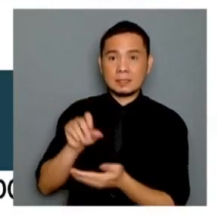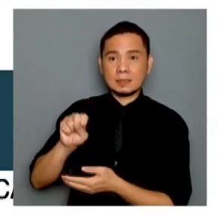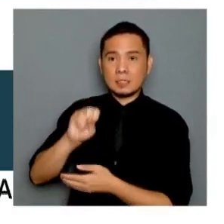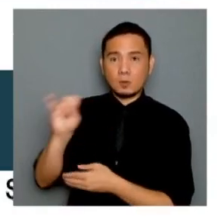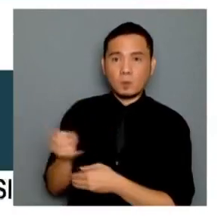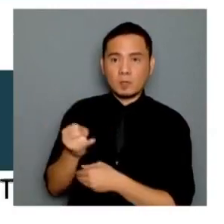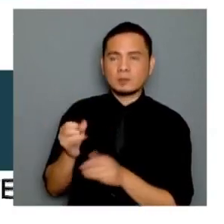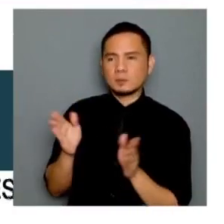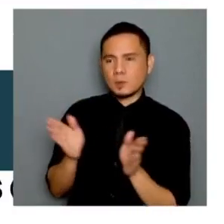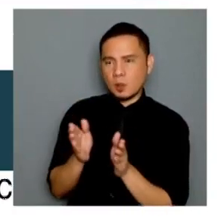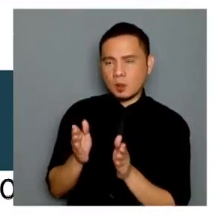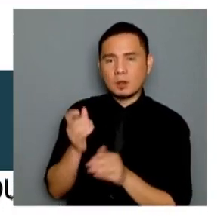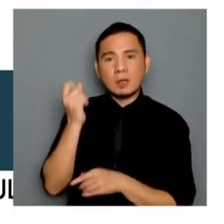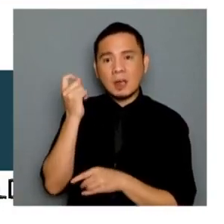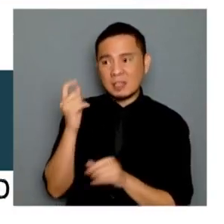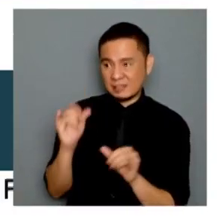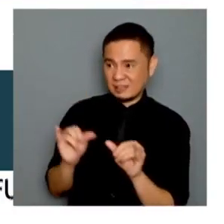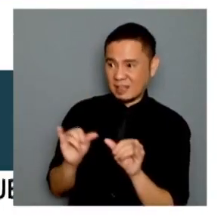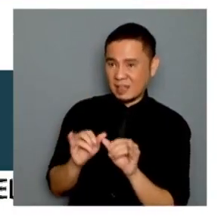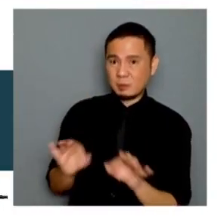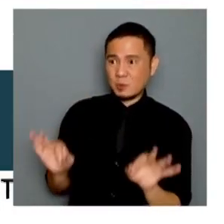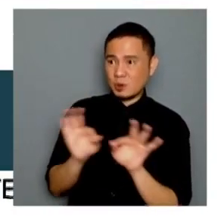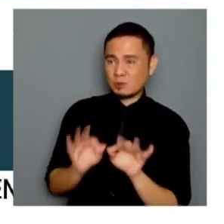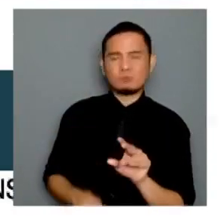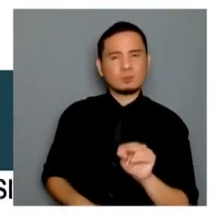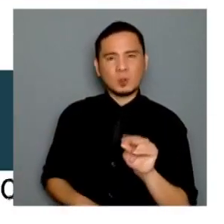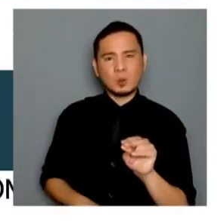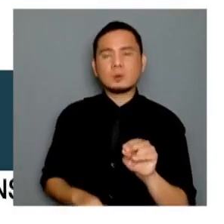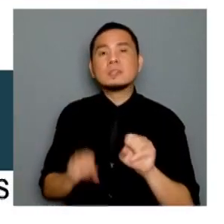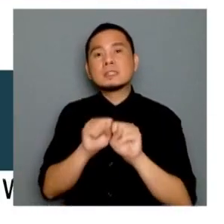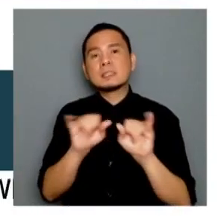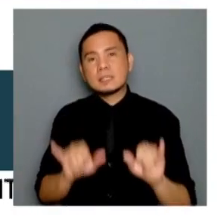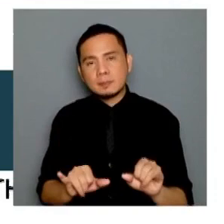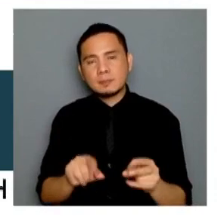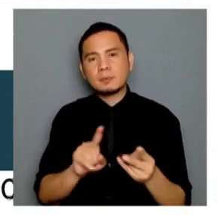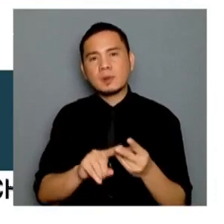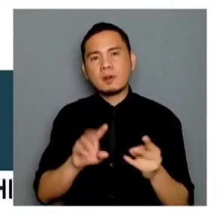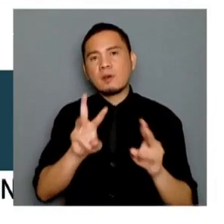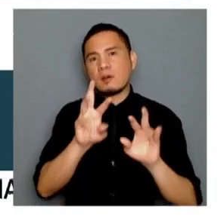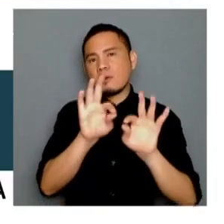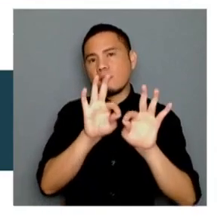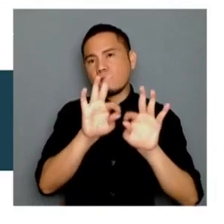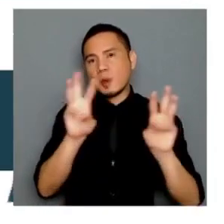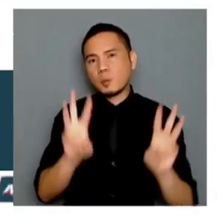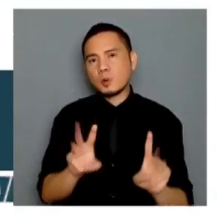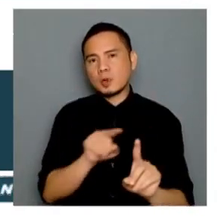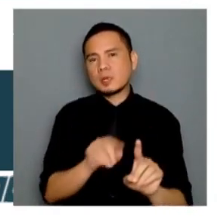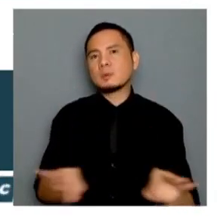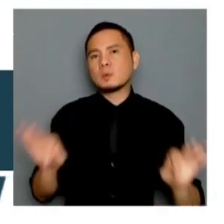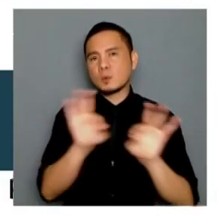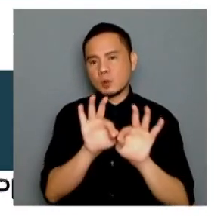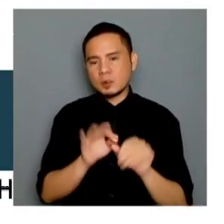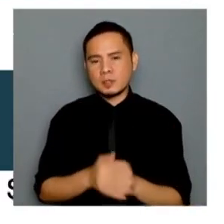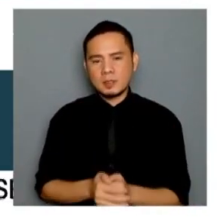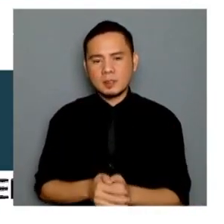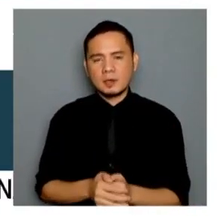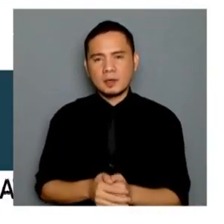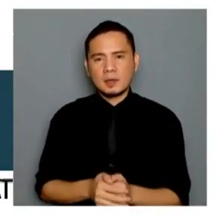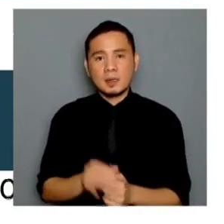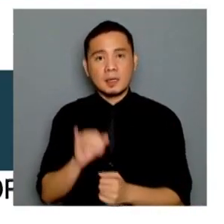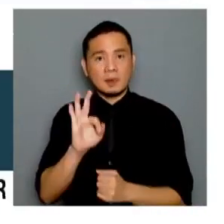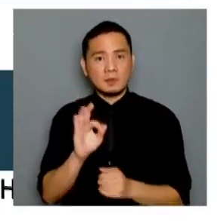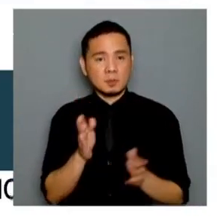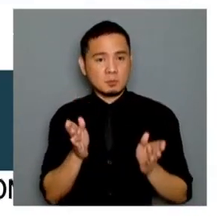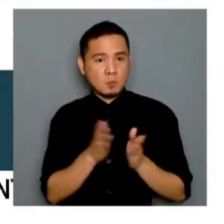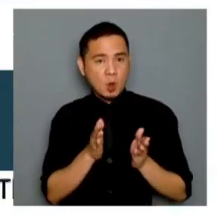not about the size, Carmina. It's about the system. It's about the framework. If you're able to do it in a small setting, if